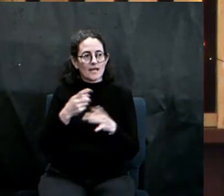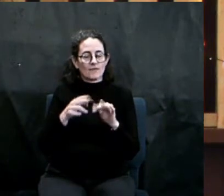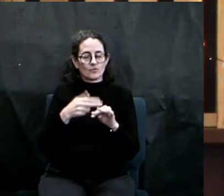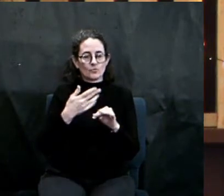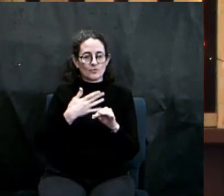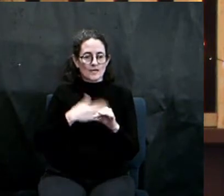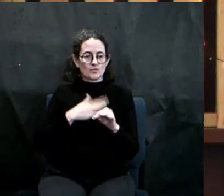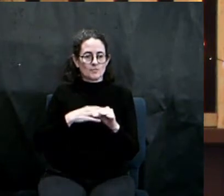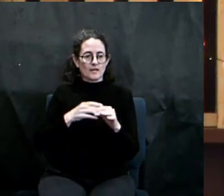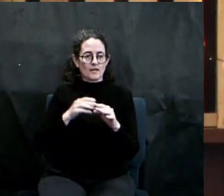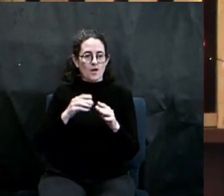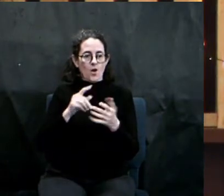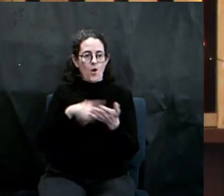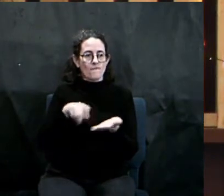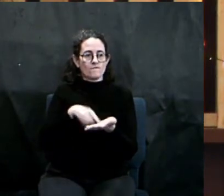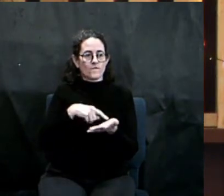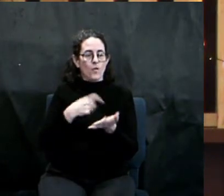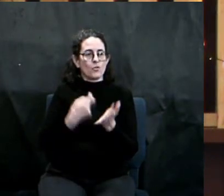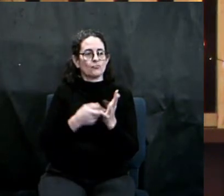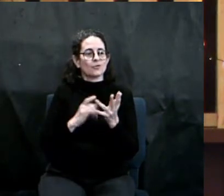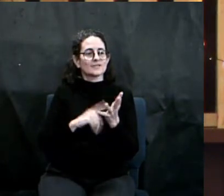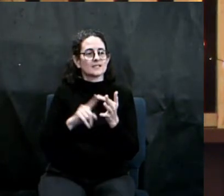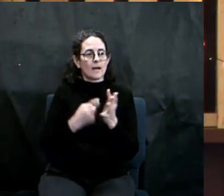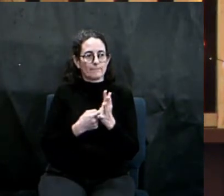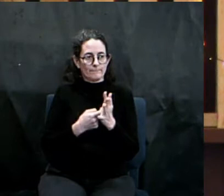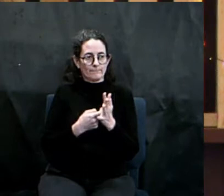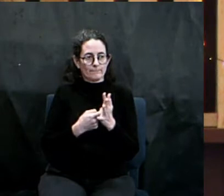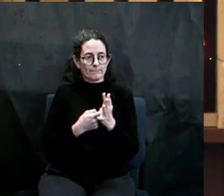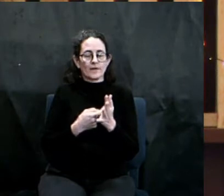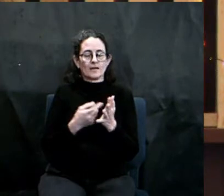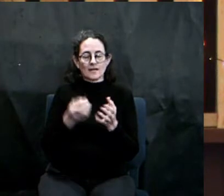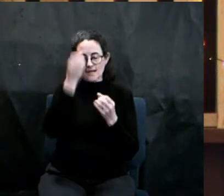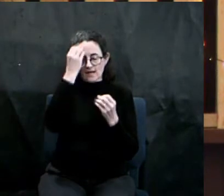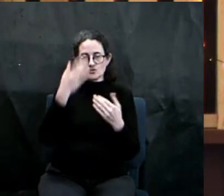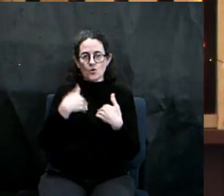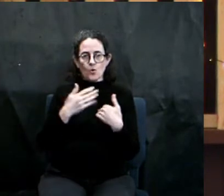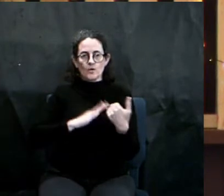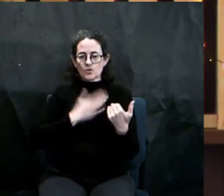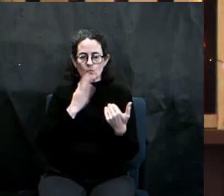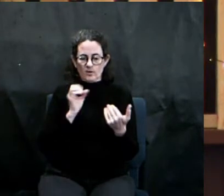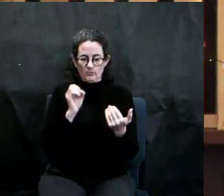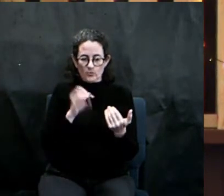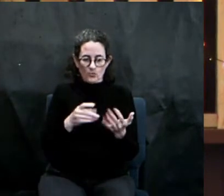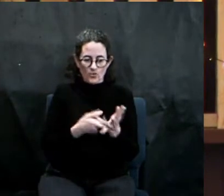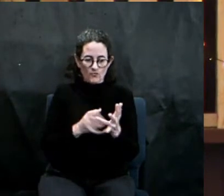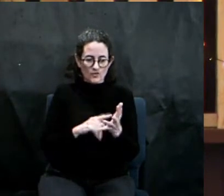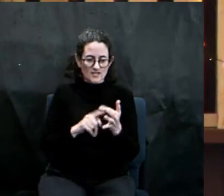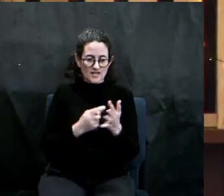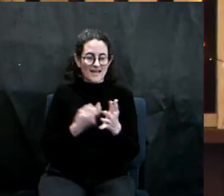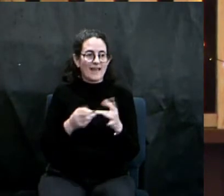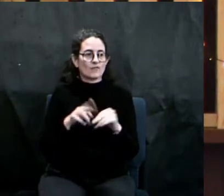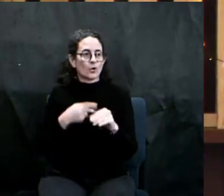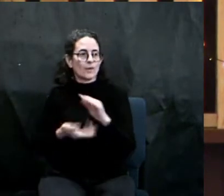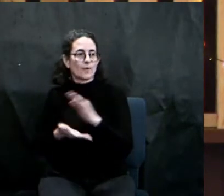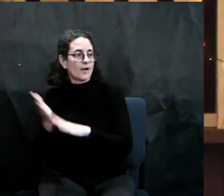is 95% done, so but do let us know, because we don't want to put you on if it's as simple as changing you a week. Speaking of holidays,